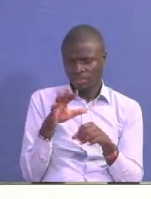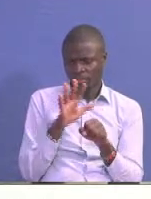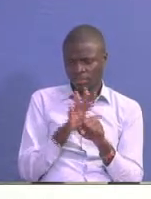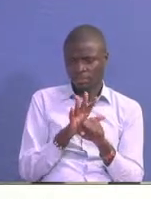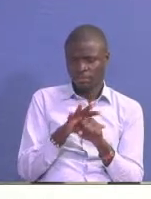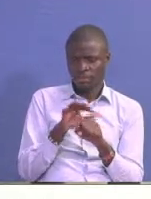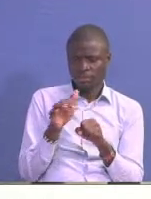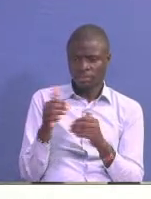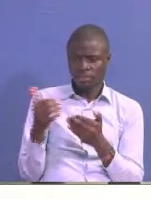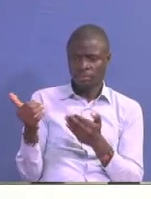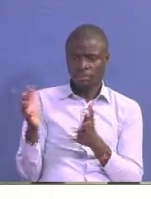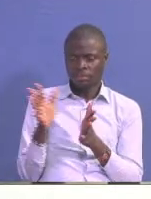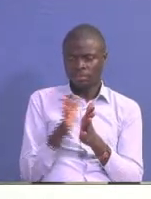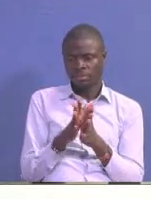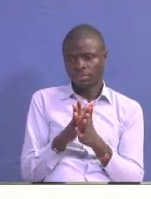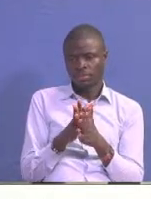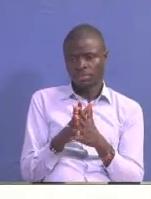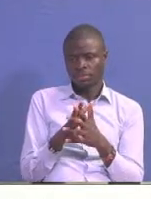things.